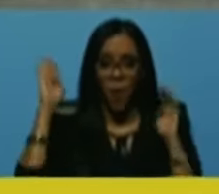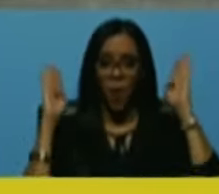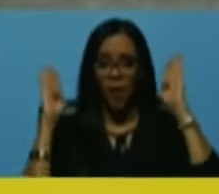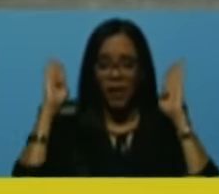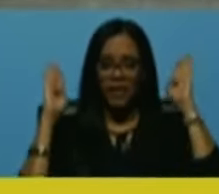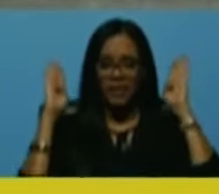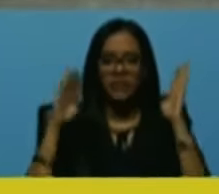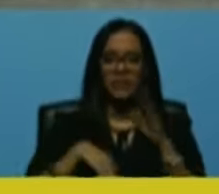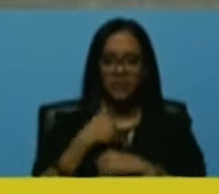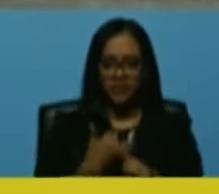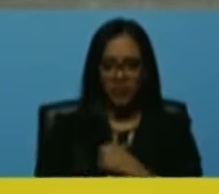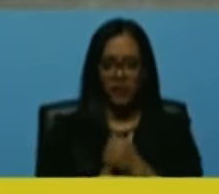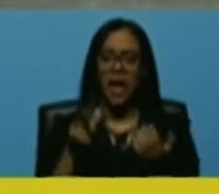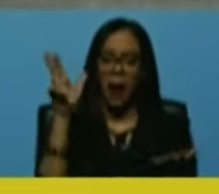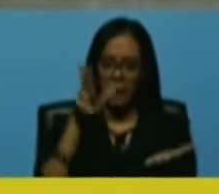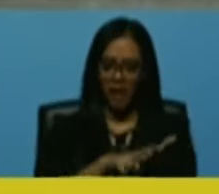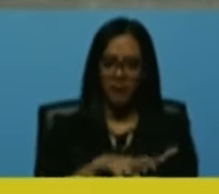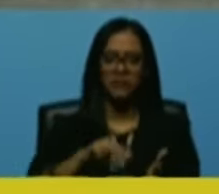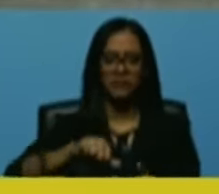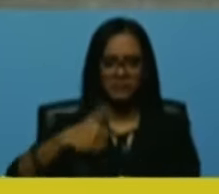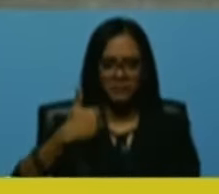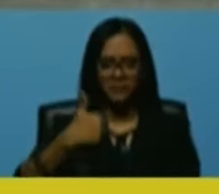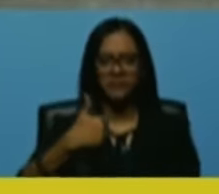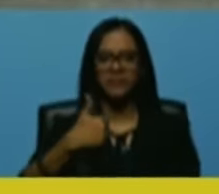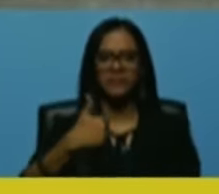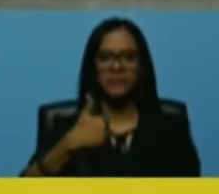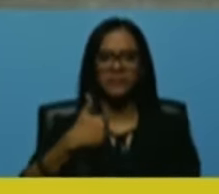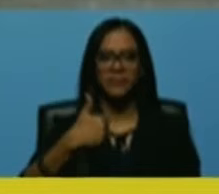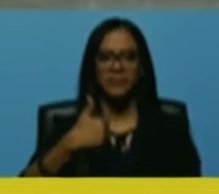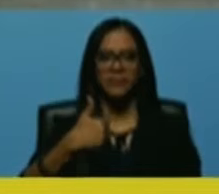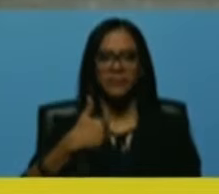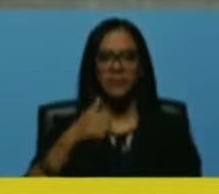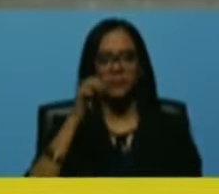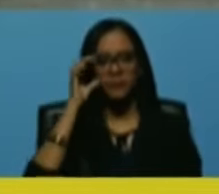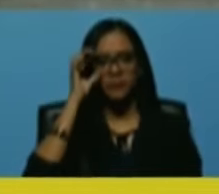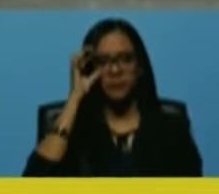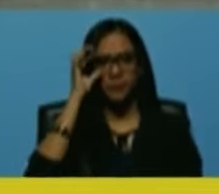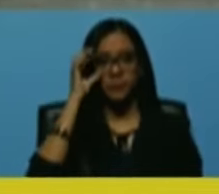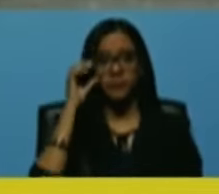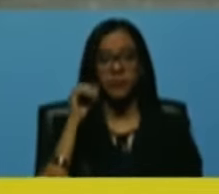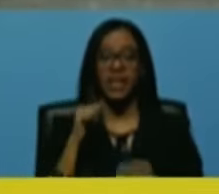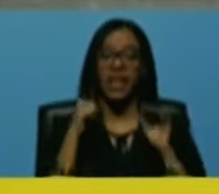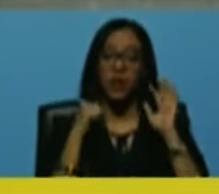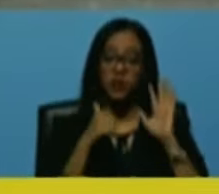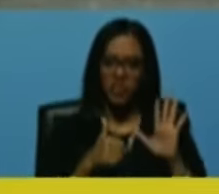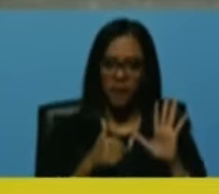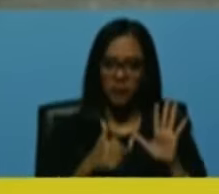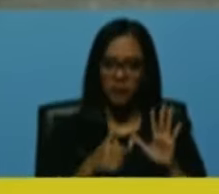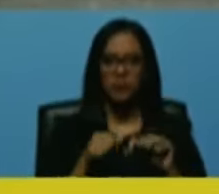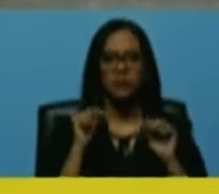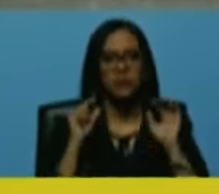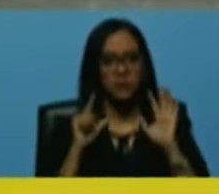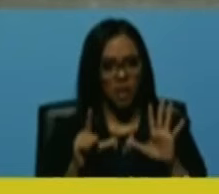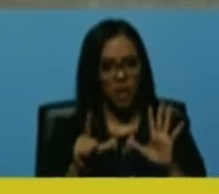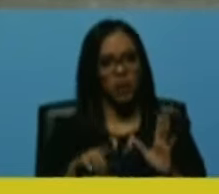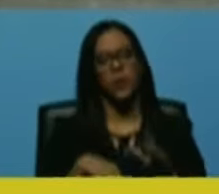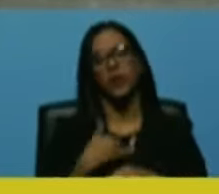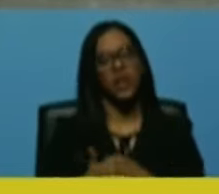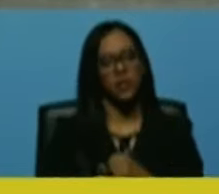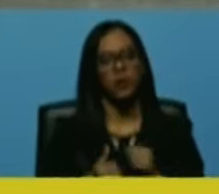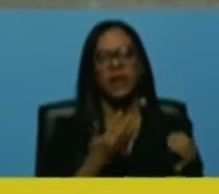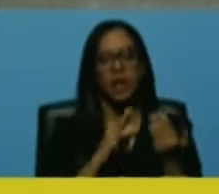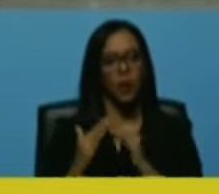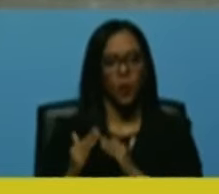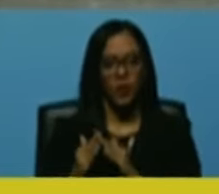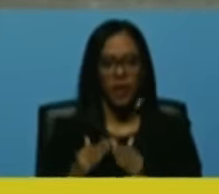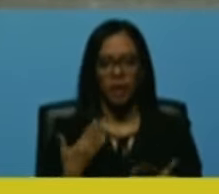proposal of projects, and approval by majority of the 6-7 projects that the community put